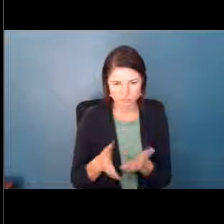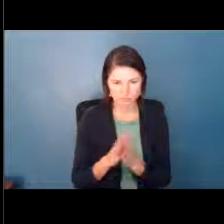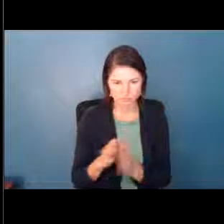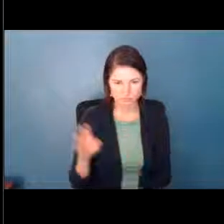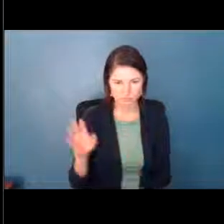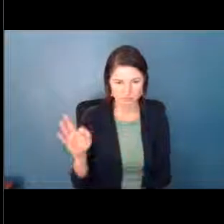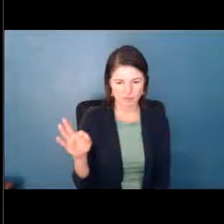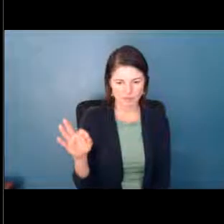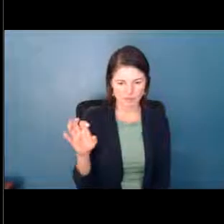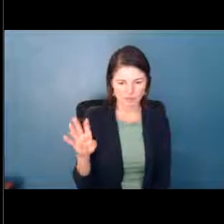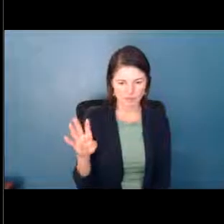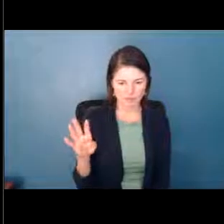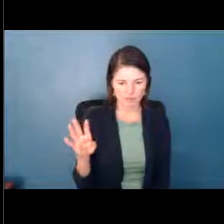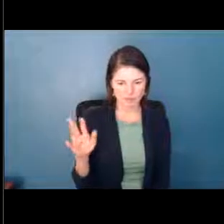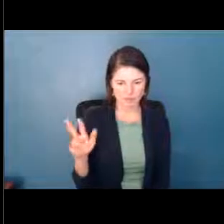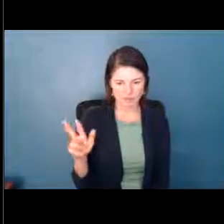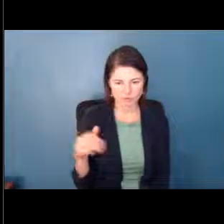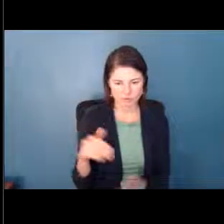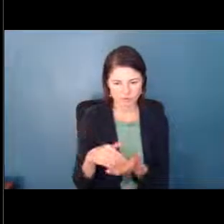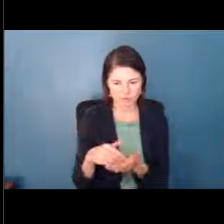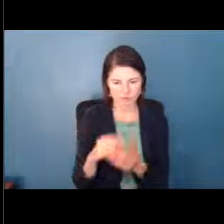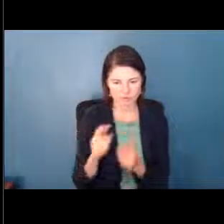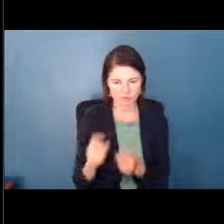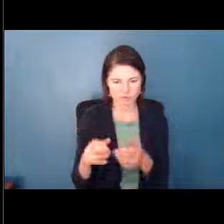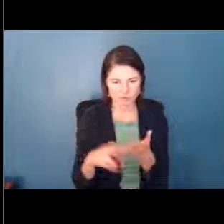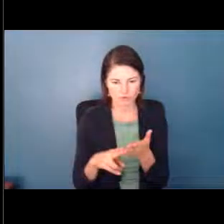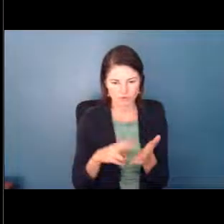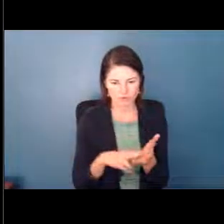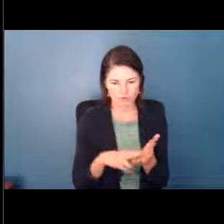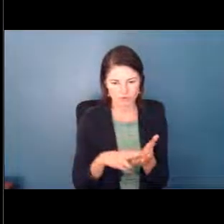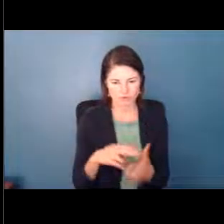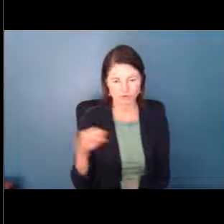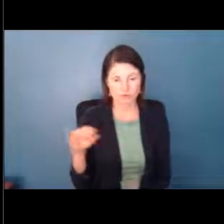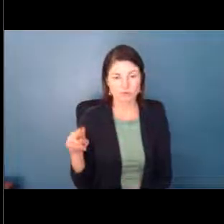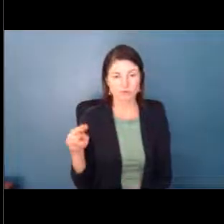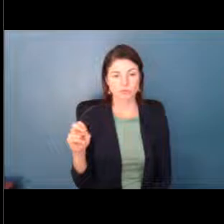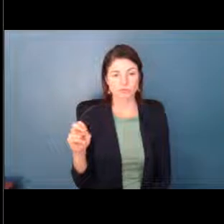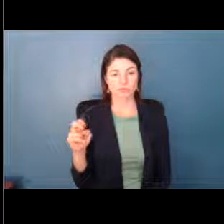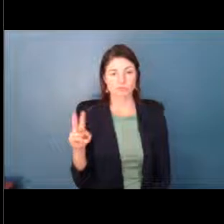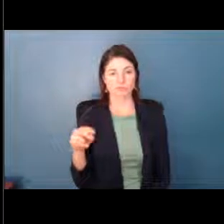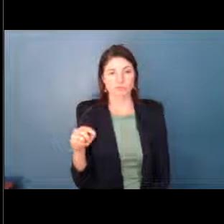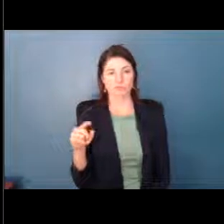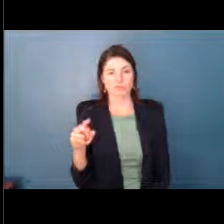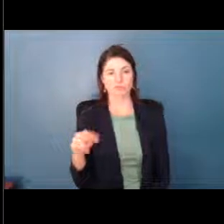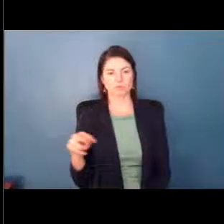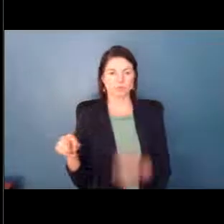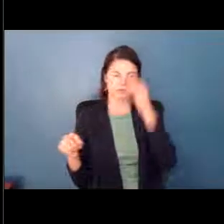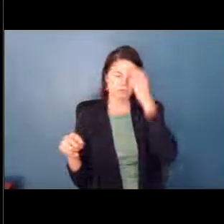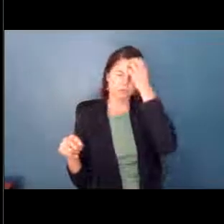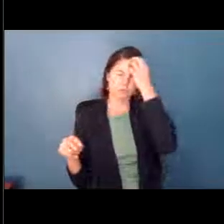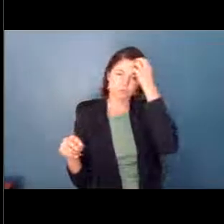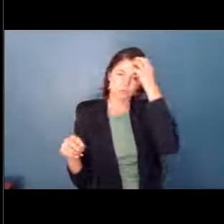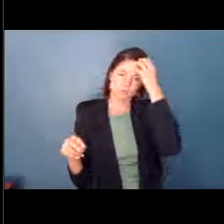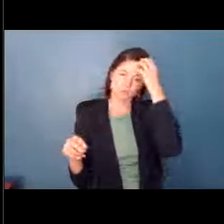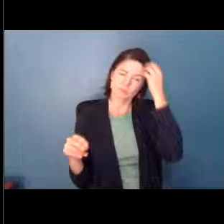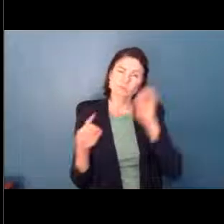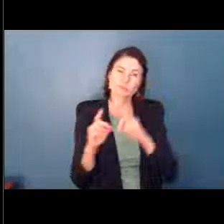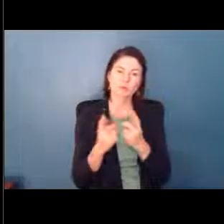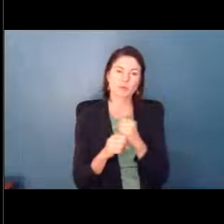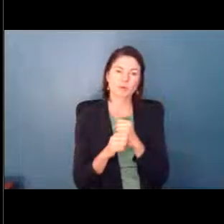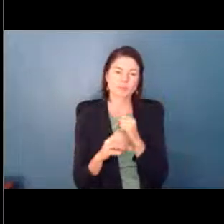$943,000 of supplemental funds to award the contract. In June of 22, the department advertised the contract,